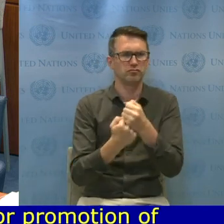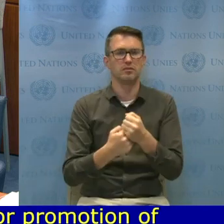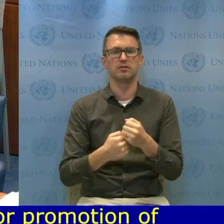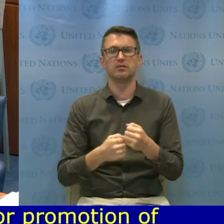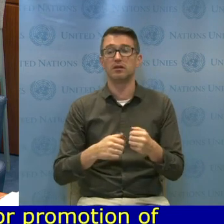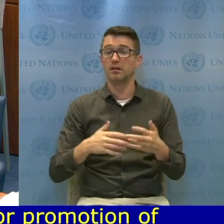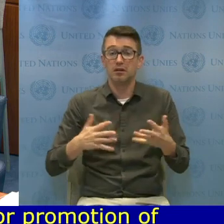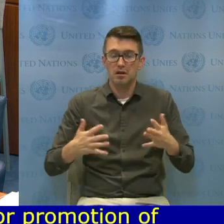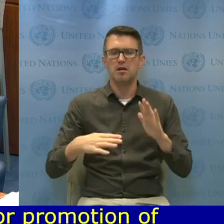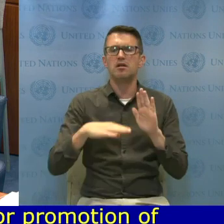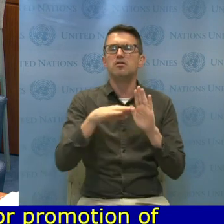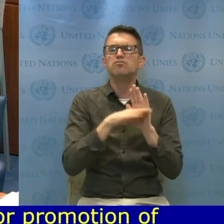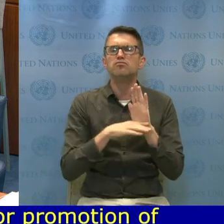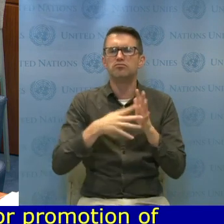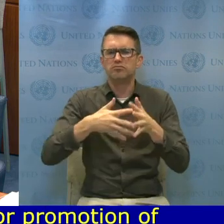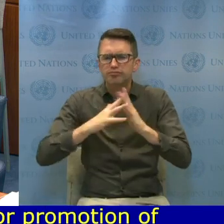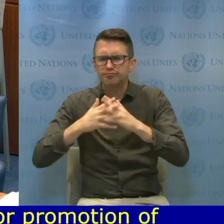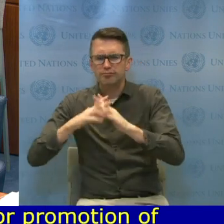train the medical staff